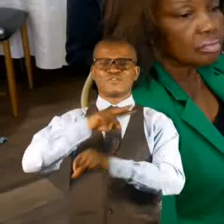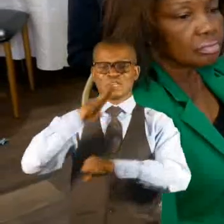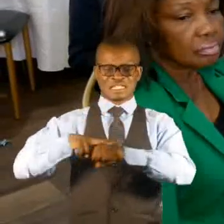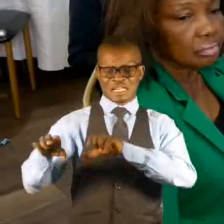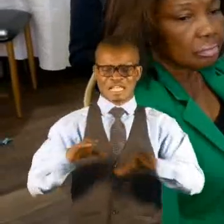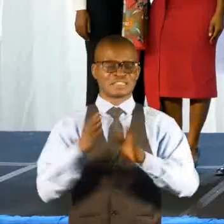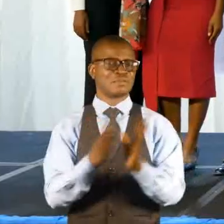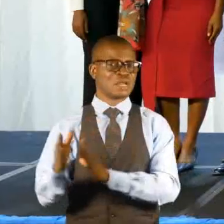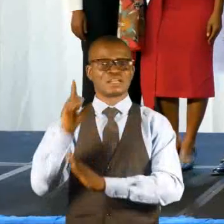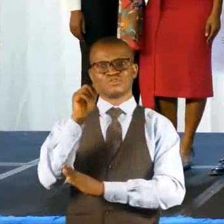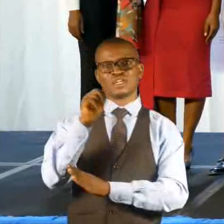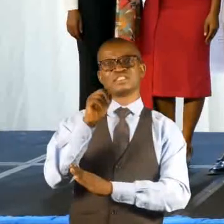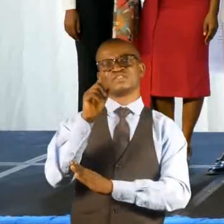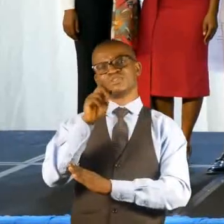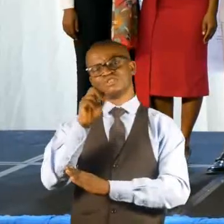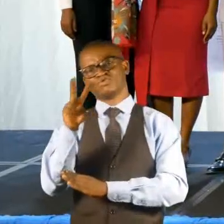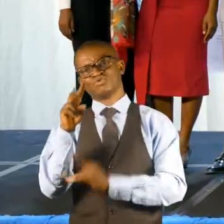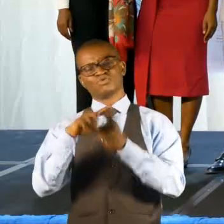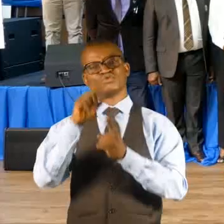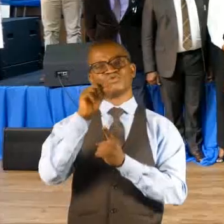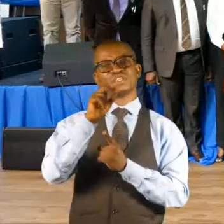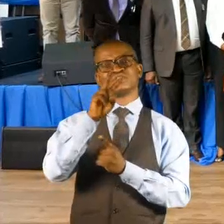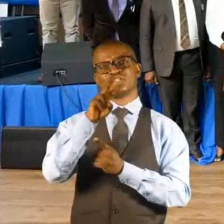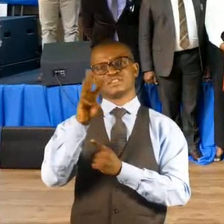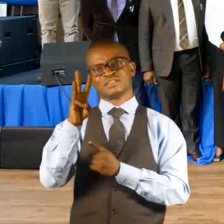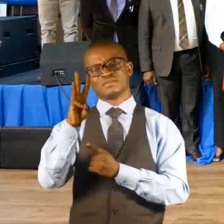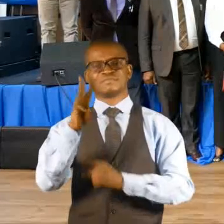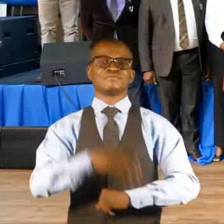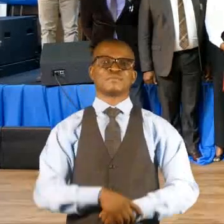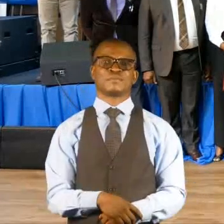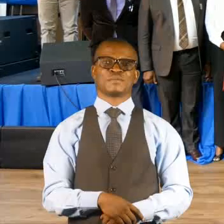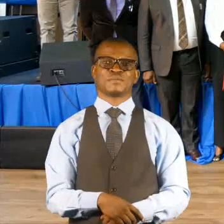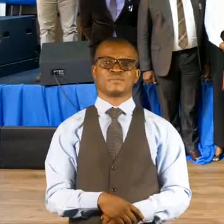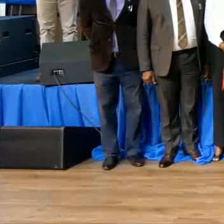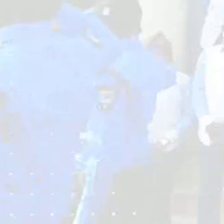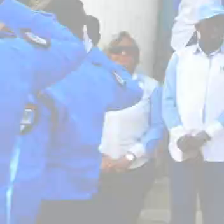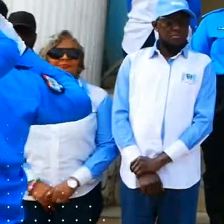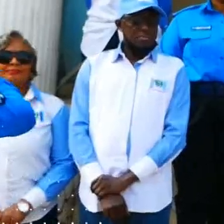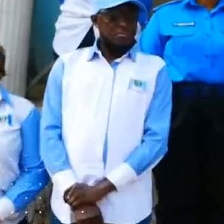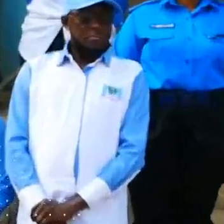and effective implementation of the National Action Plan 2022 to 2026.